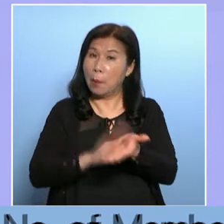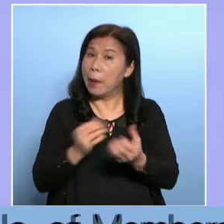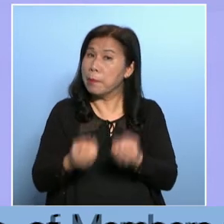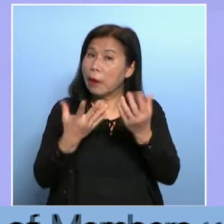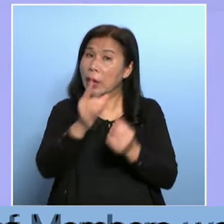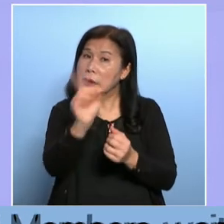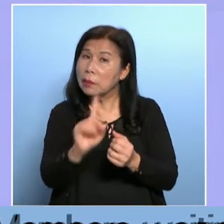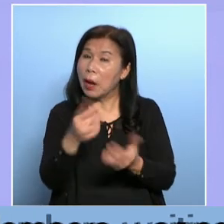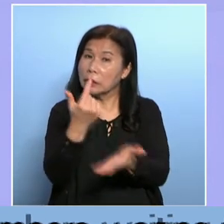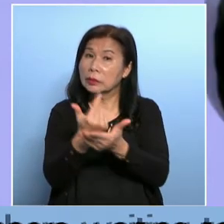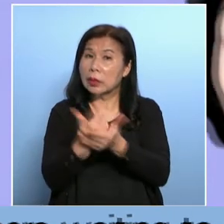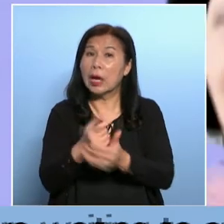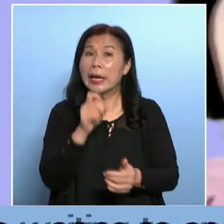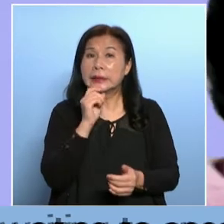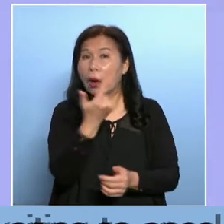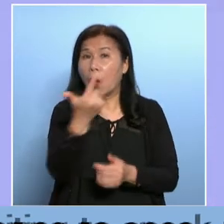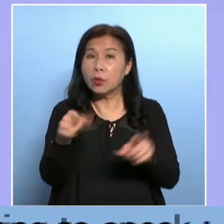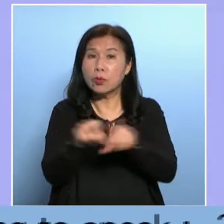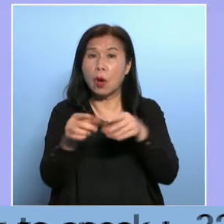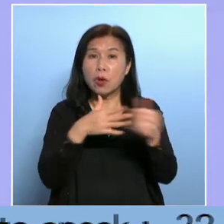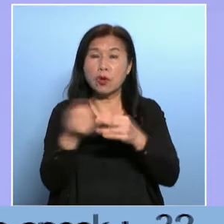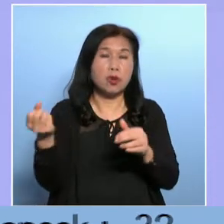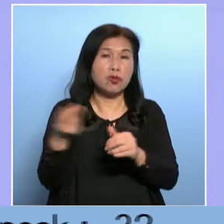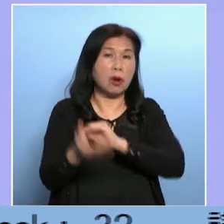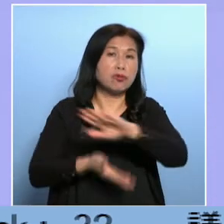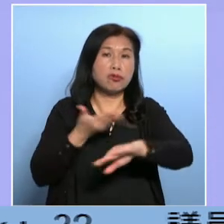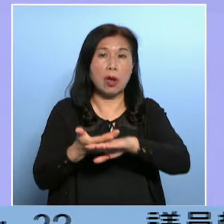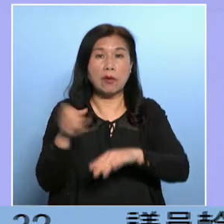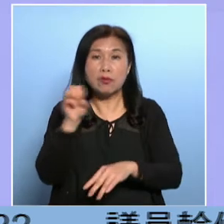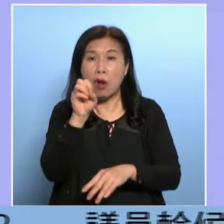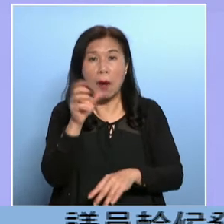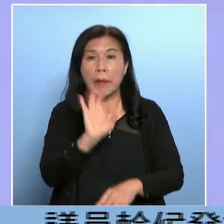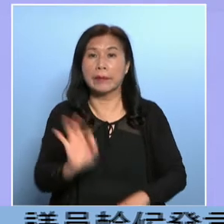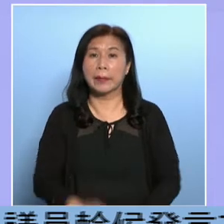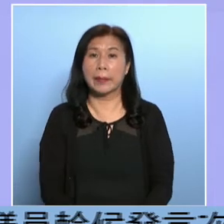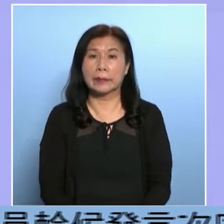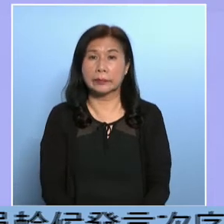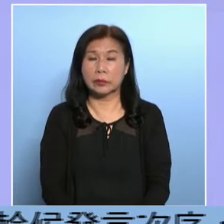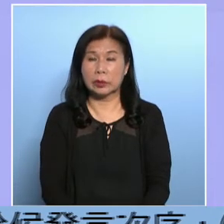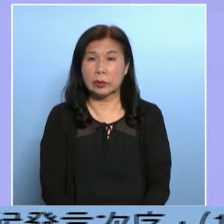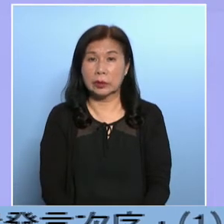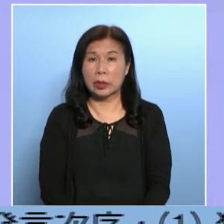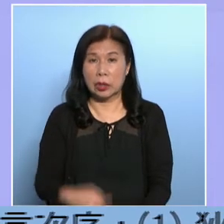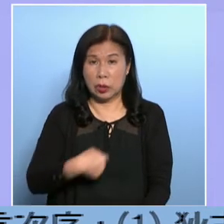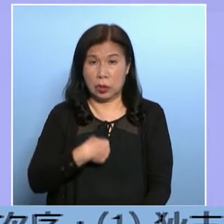How serious in this wave that, well, that's been mentioned by a lot of colleagues, I would not repeat them here.